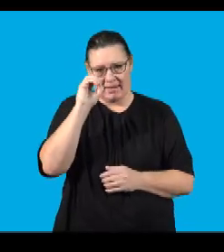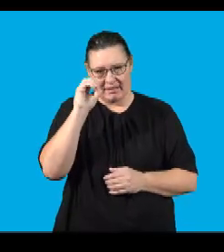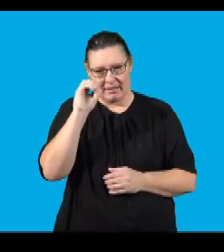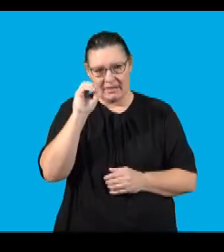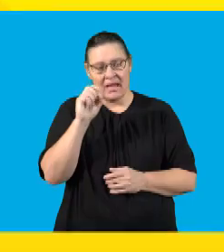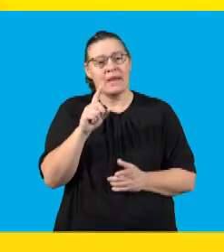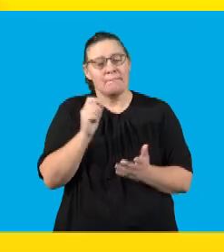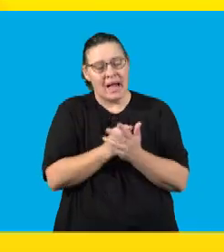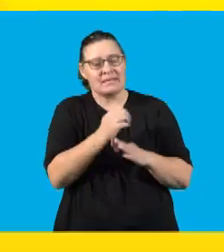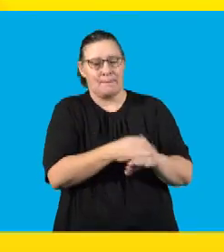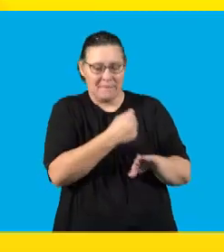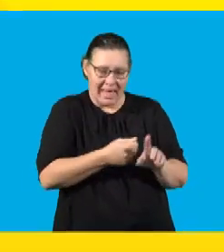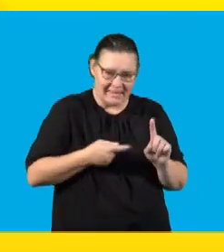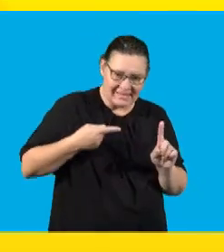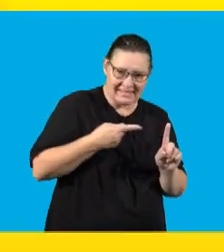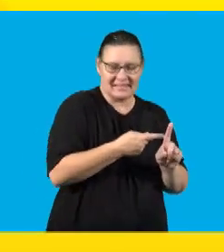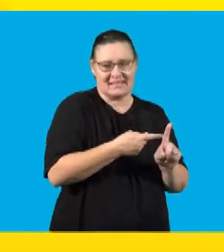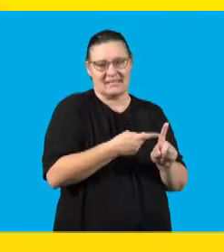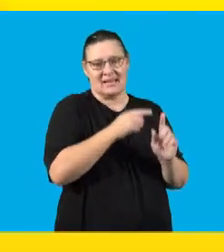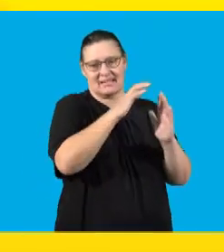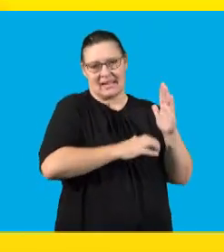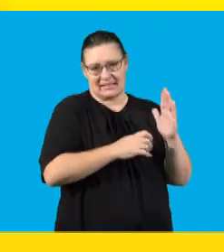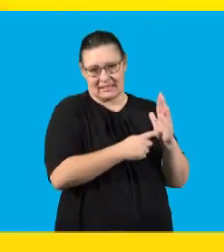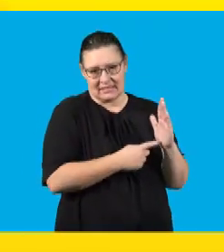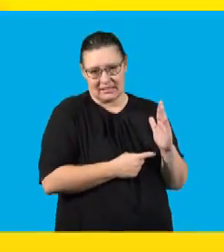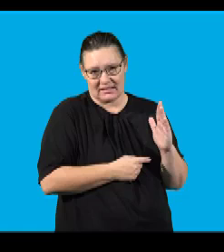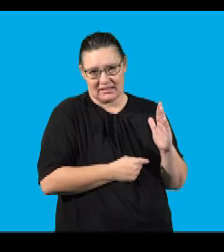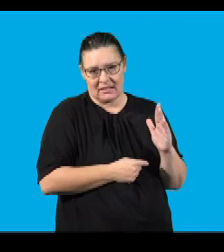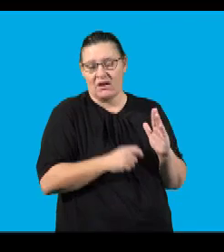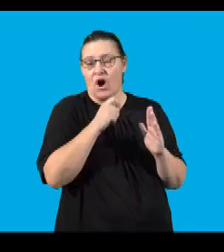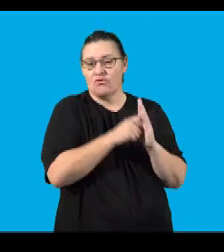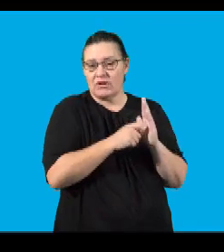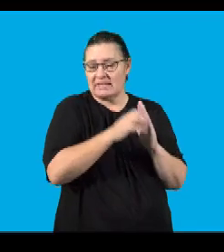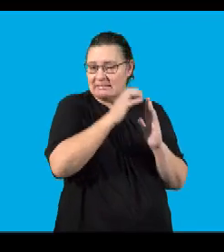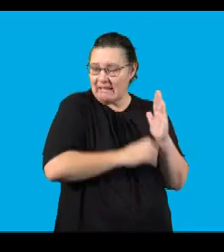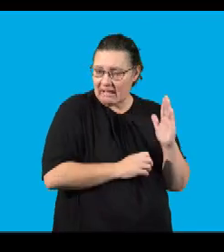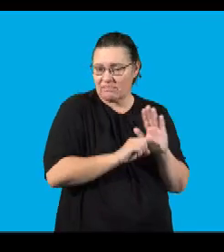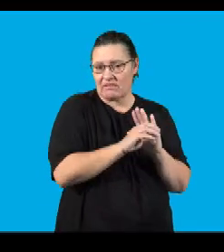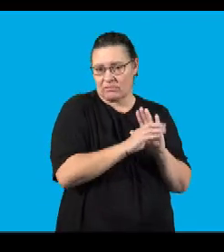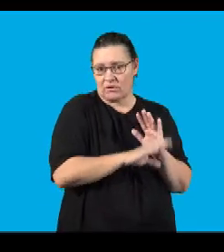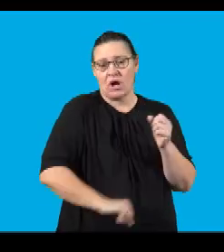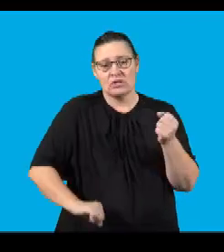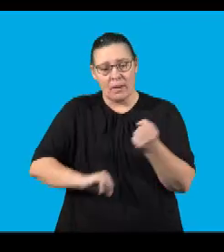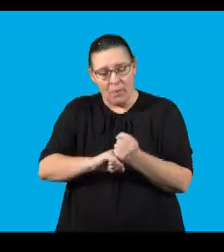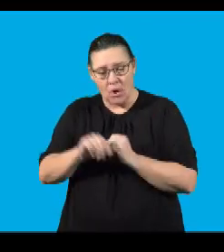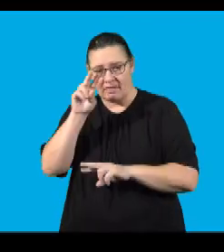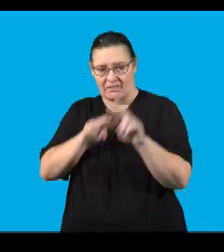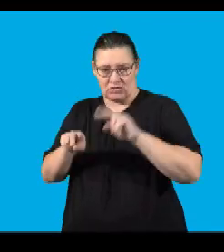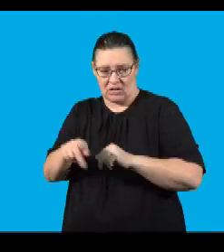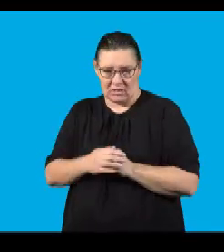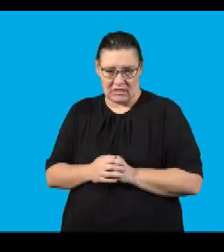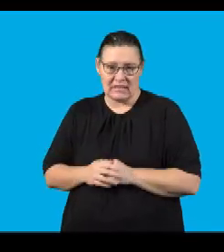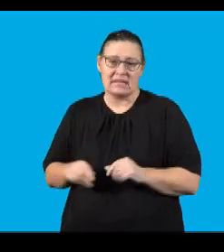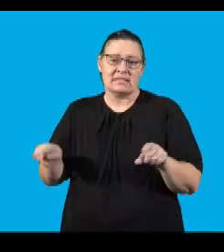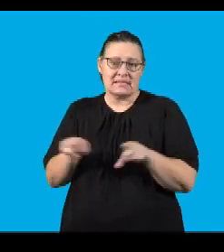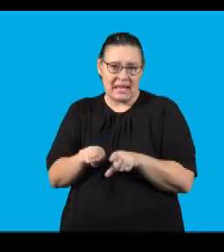course your opinion must be based on what's in the text. Does the written text of the advertisement support the visual?